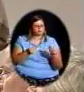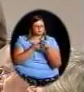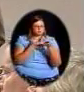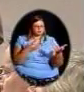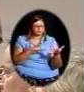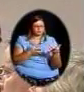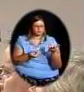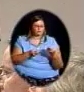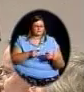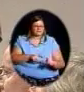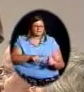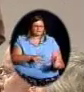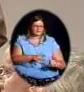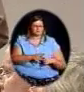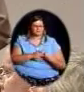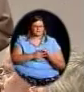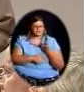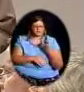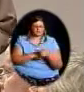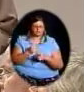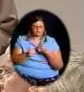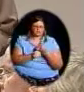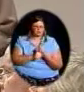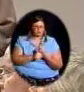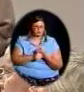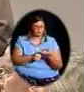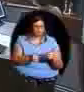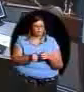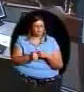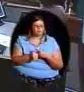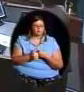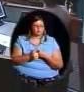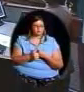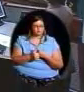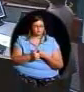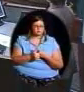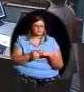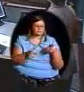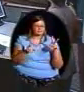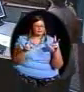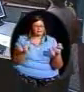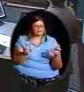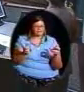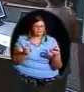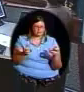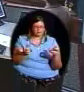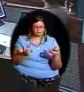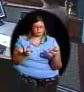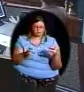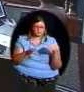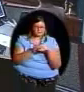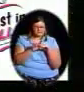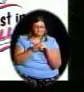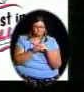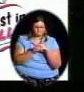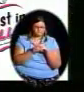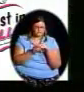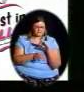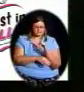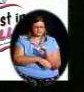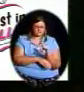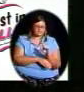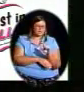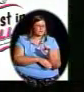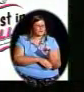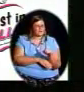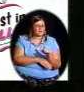during this beginning of the school year. The first one we might talk about is our district theme, which you of course know, Invest in Excellence, that Dr. All